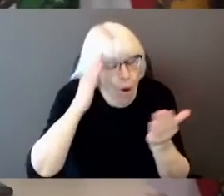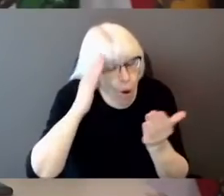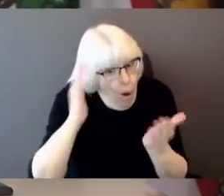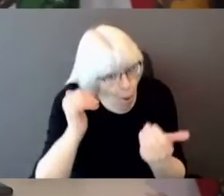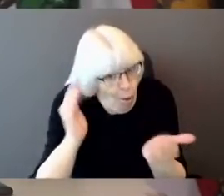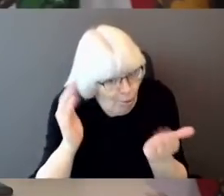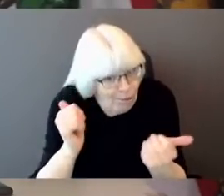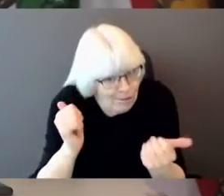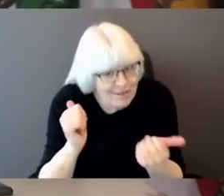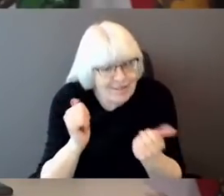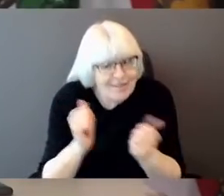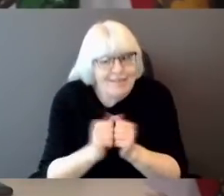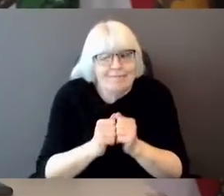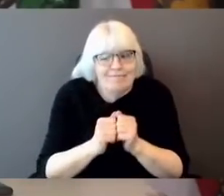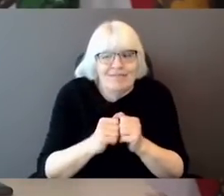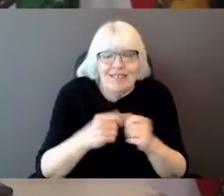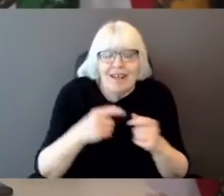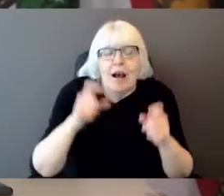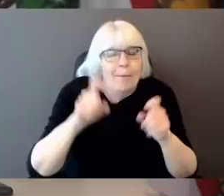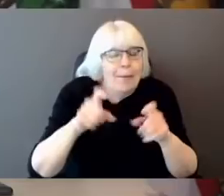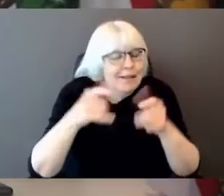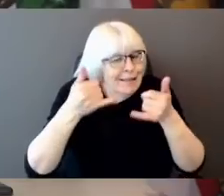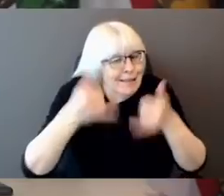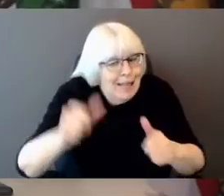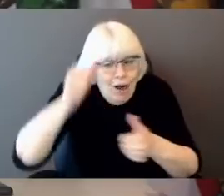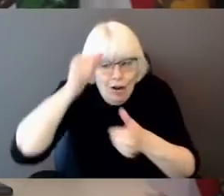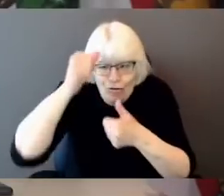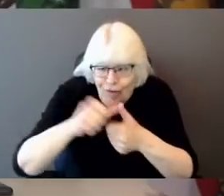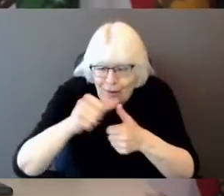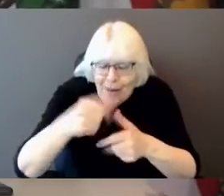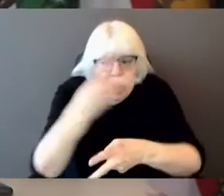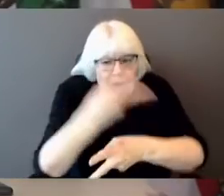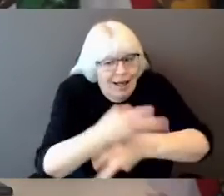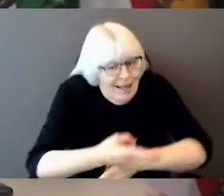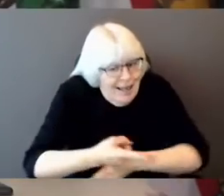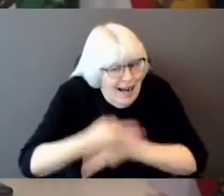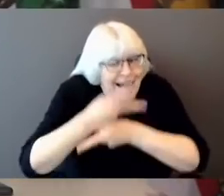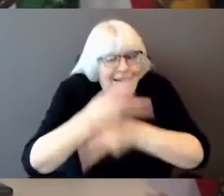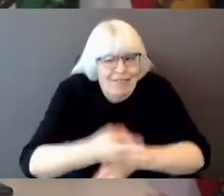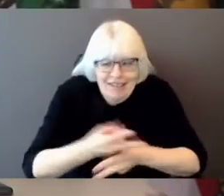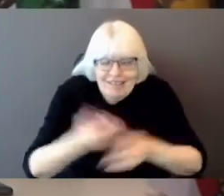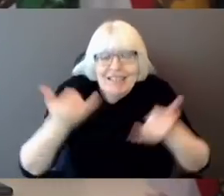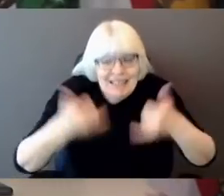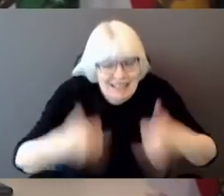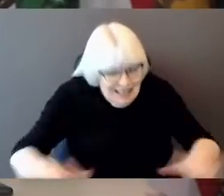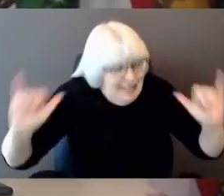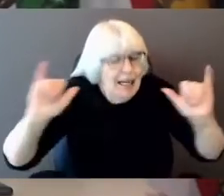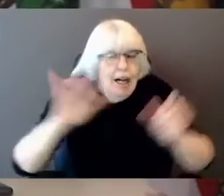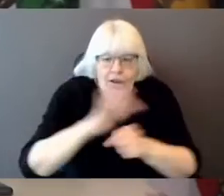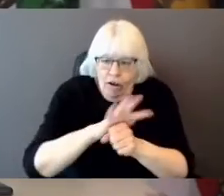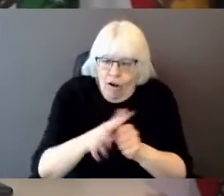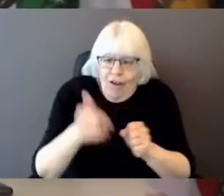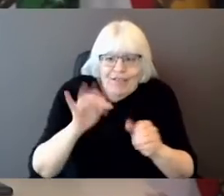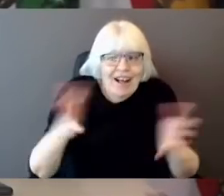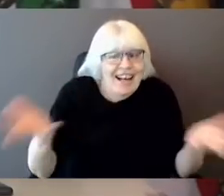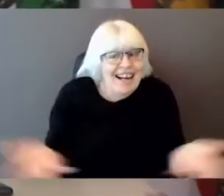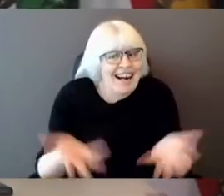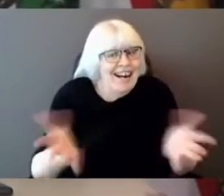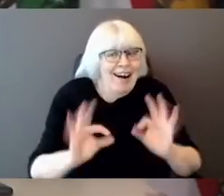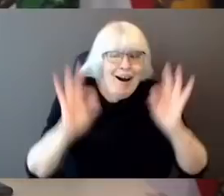ever mindful and careful of COVID-19 in this province, and we can't let our guard down, especially this